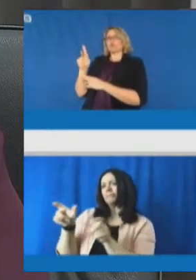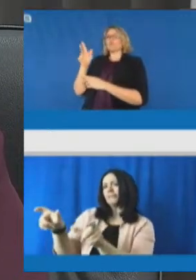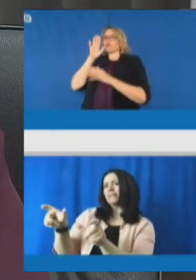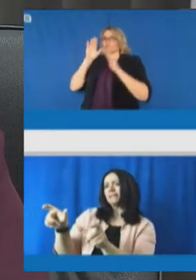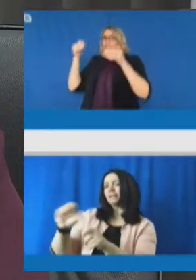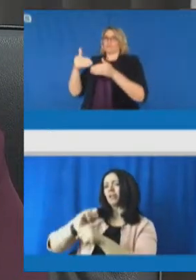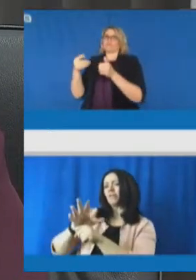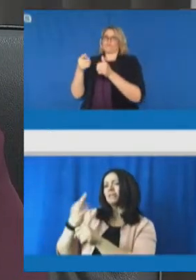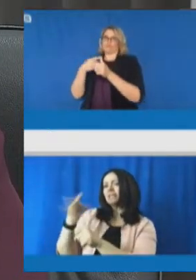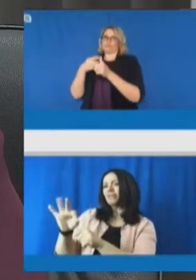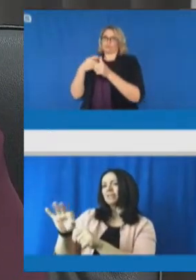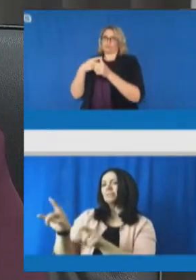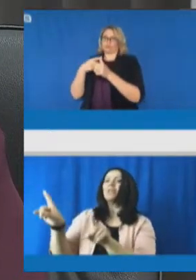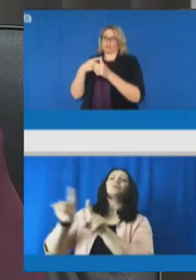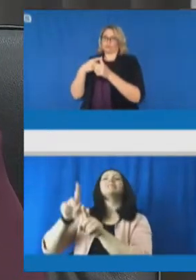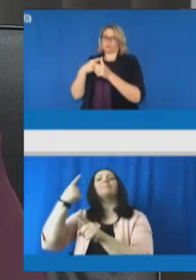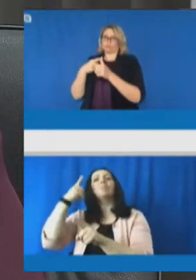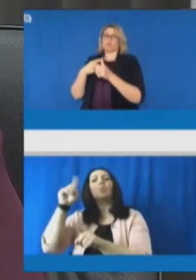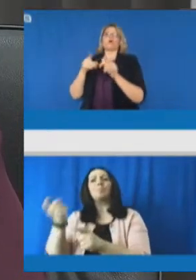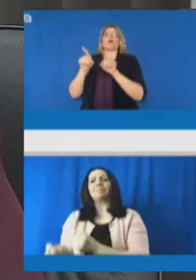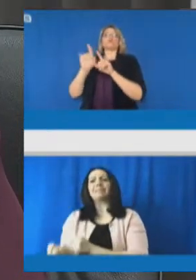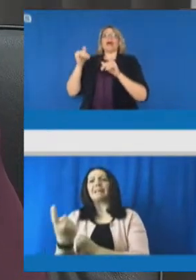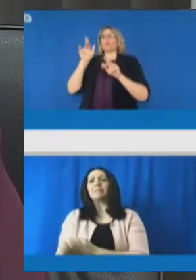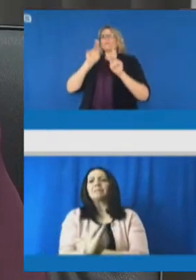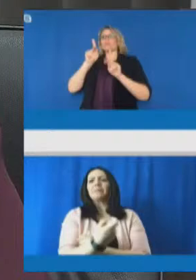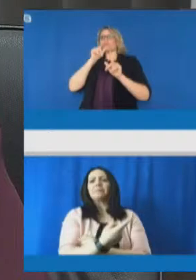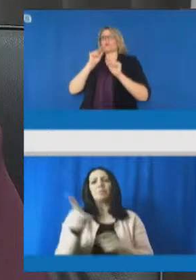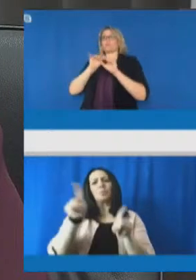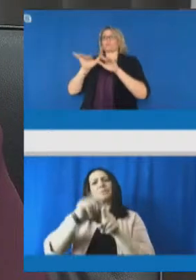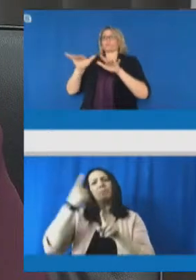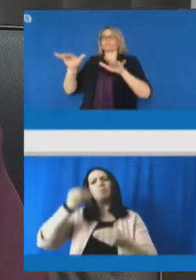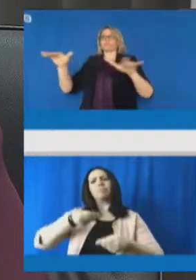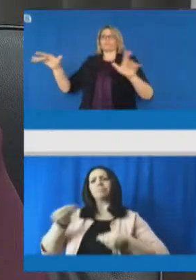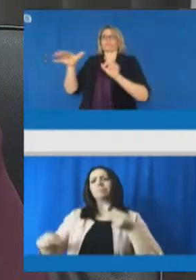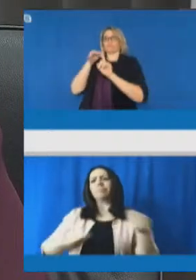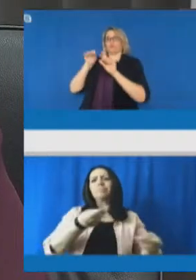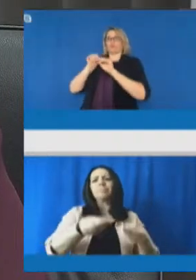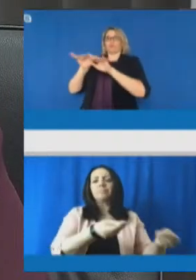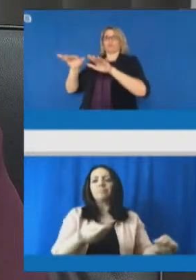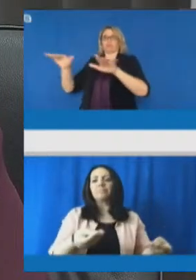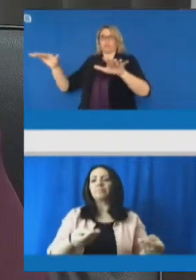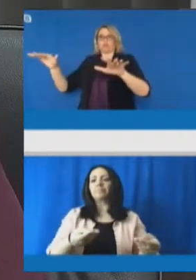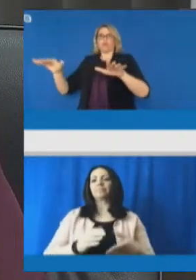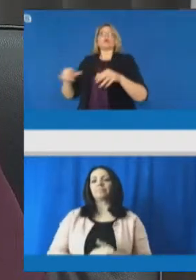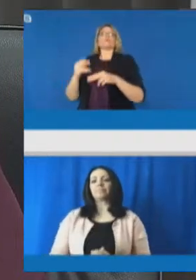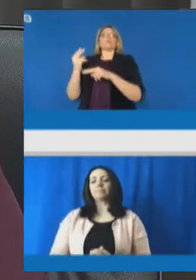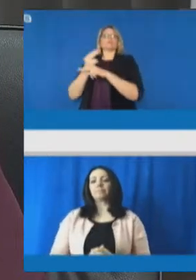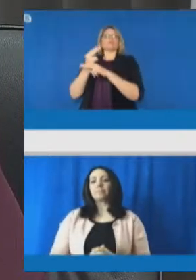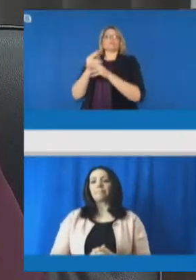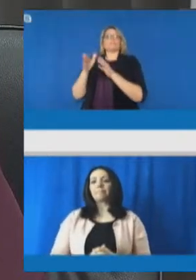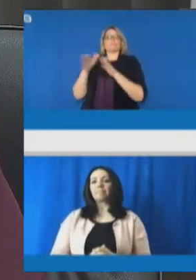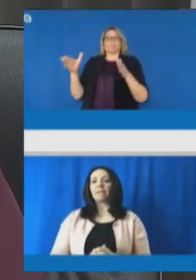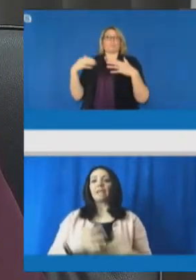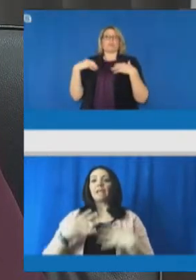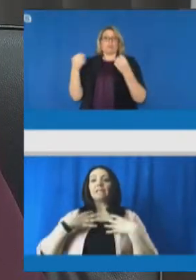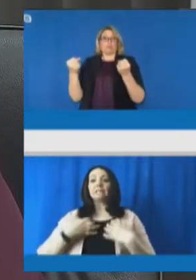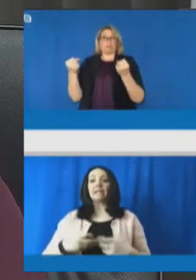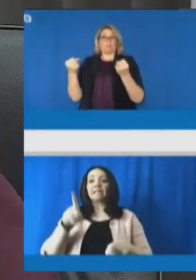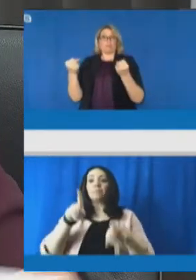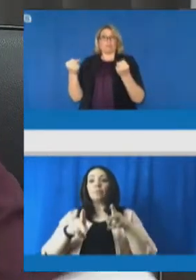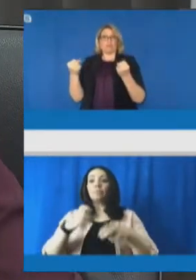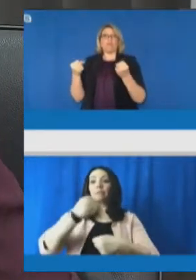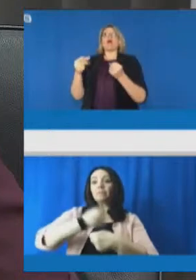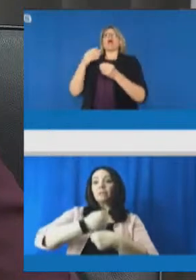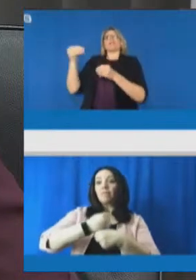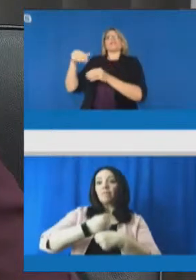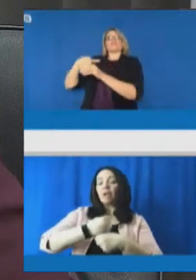cross-border commuters who travel outside the province for work. And in time, it will make it possible for us to loosen some of the restrictions now in place for public movement